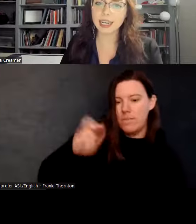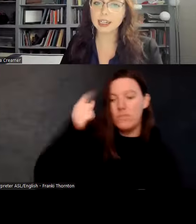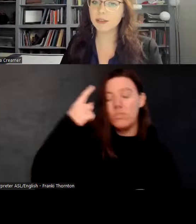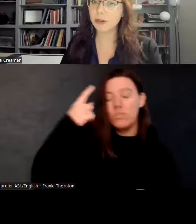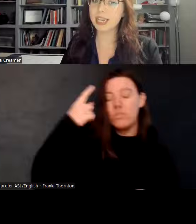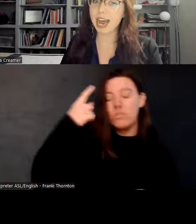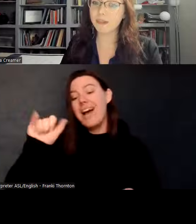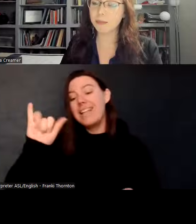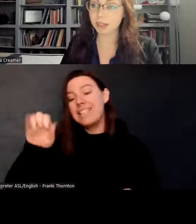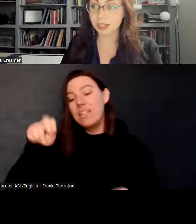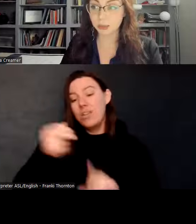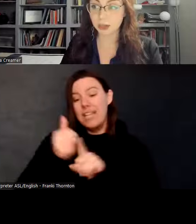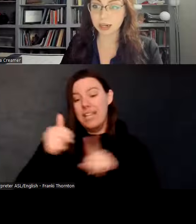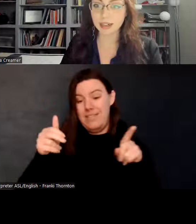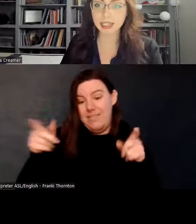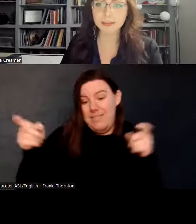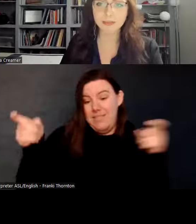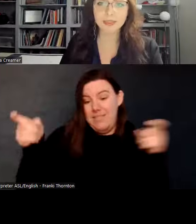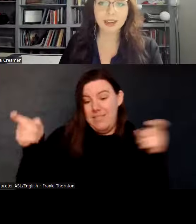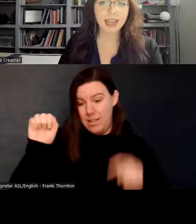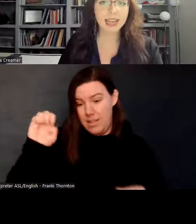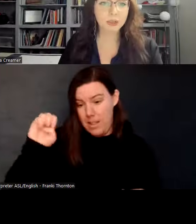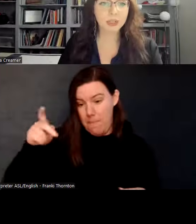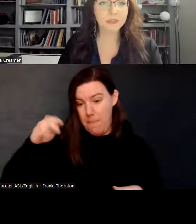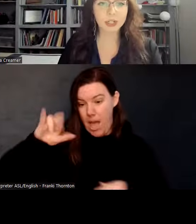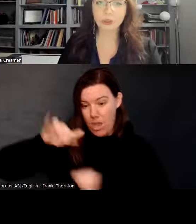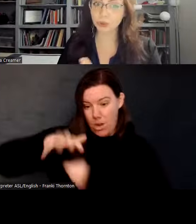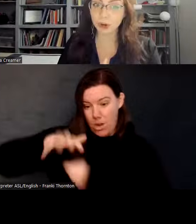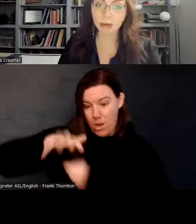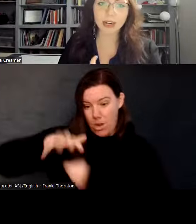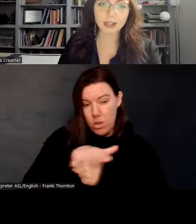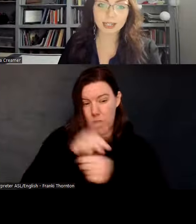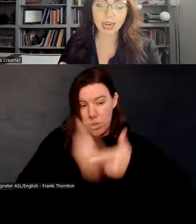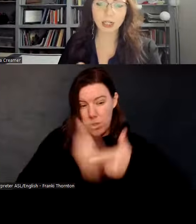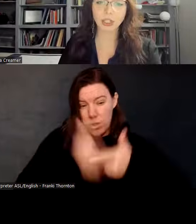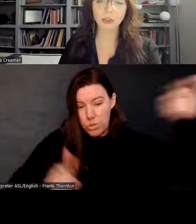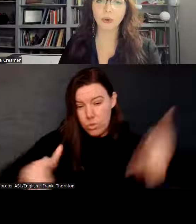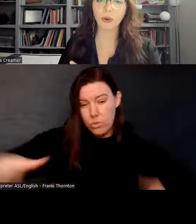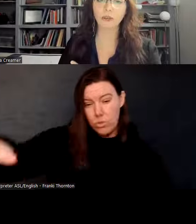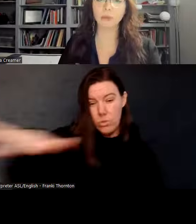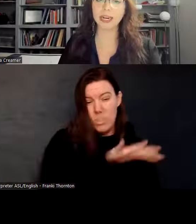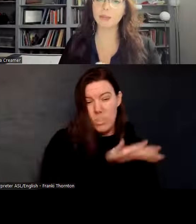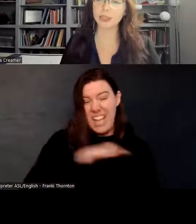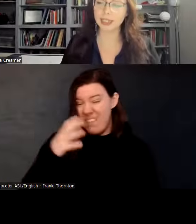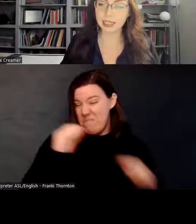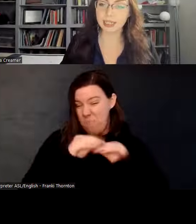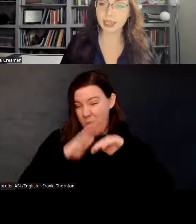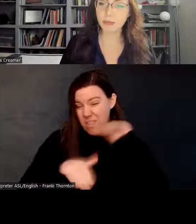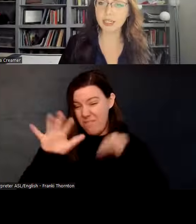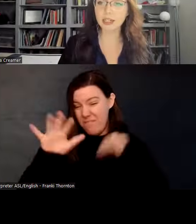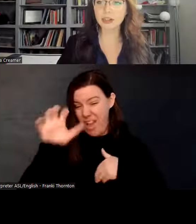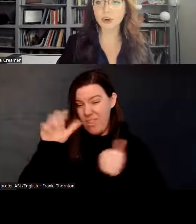geographic extent of almost 500,000 square miles. As the world's first true empire, it established control over many